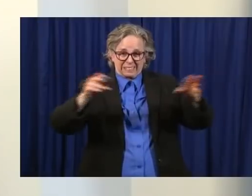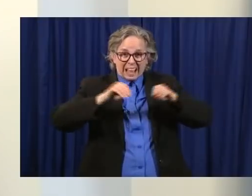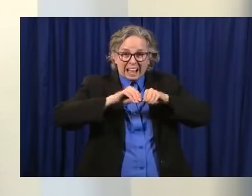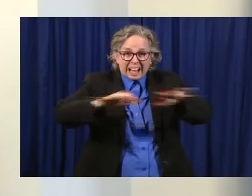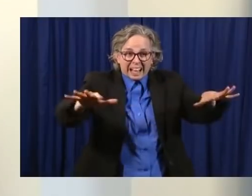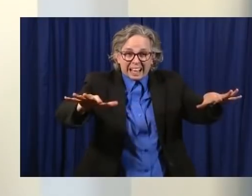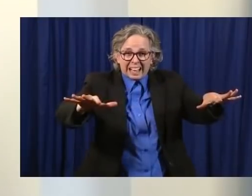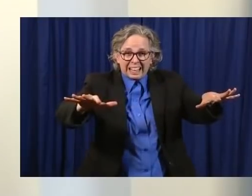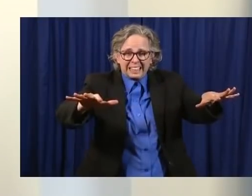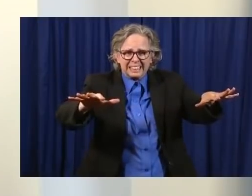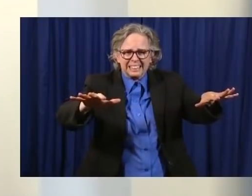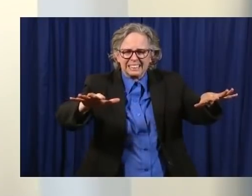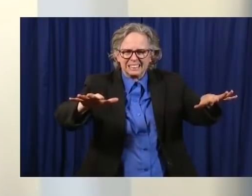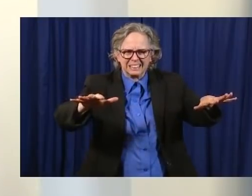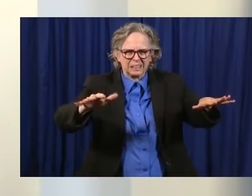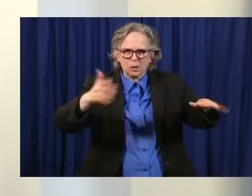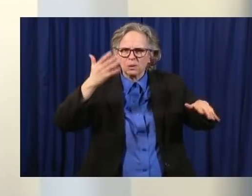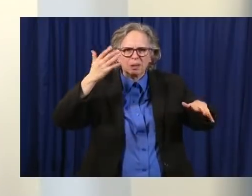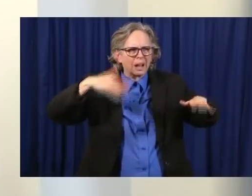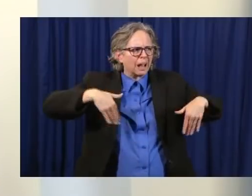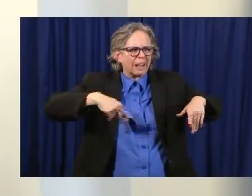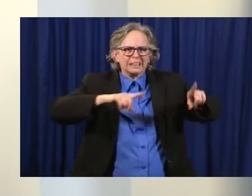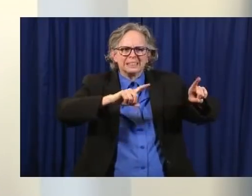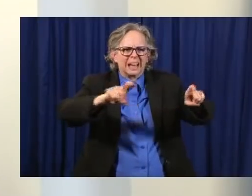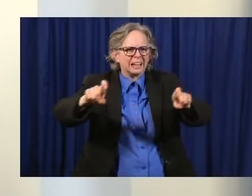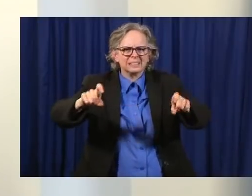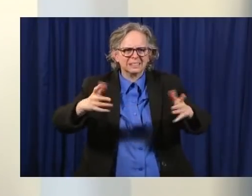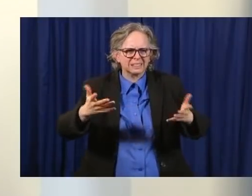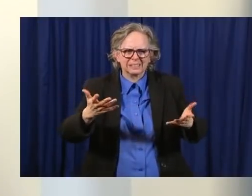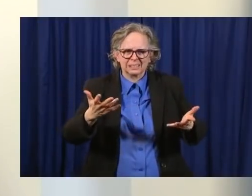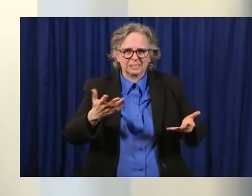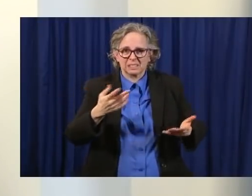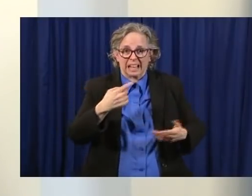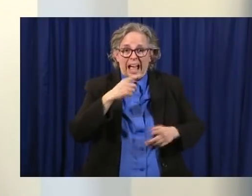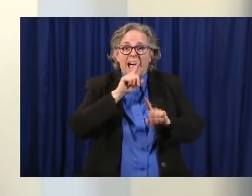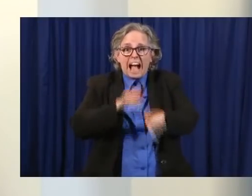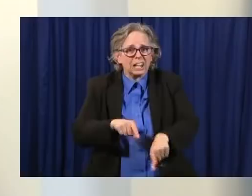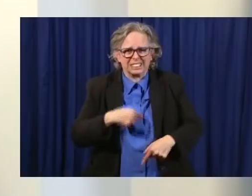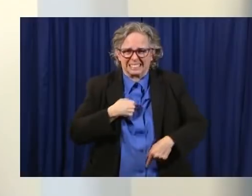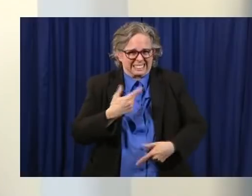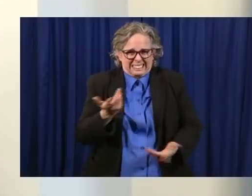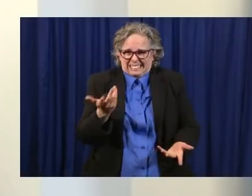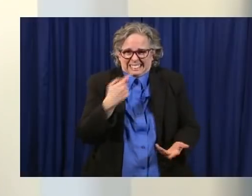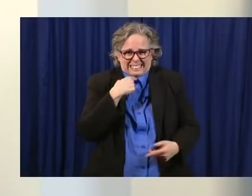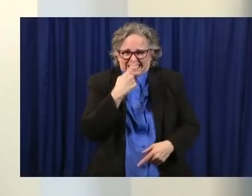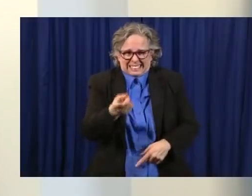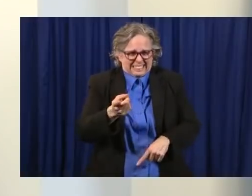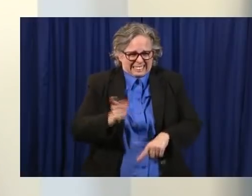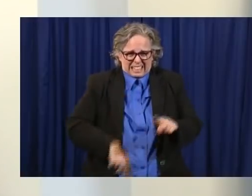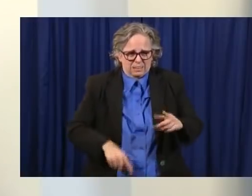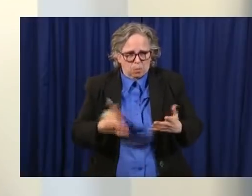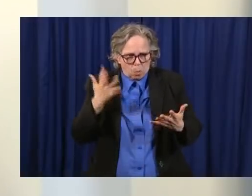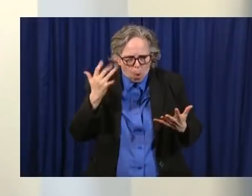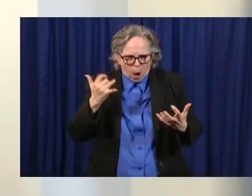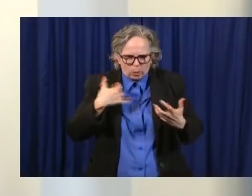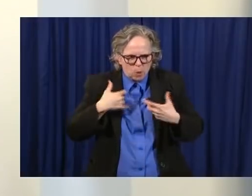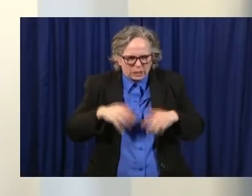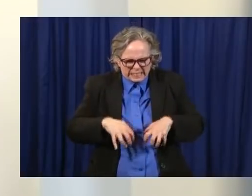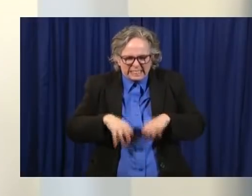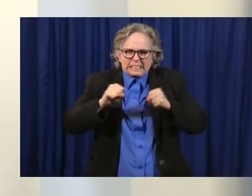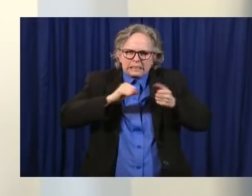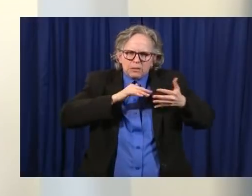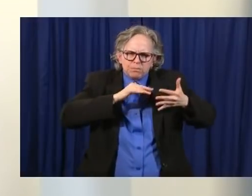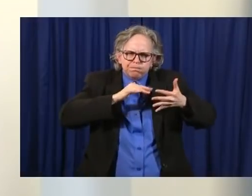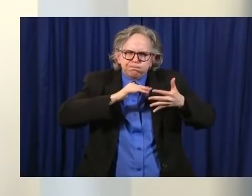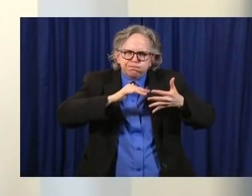the reasons we are so committed to making sure that we can do a prevalence study. What we